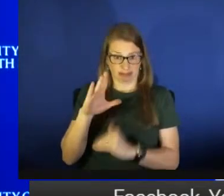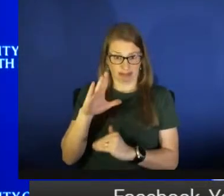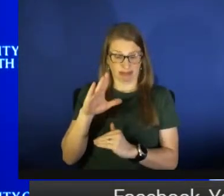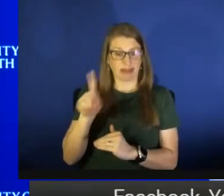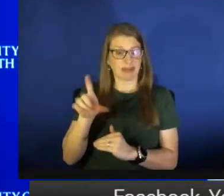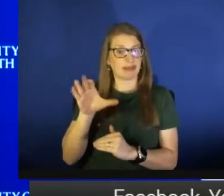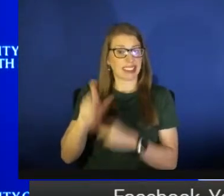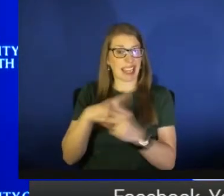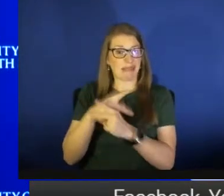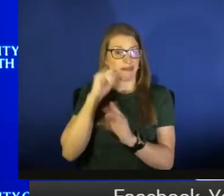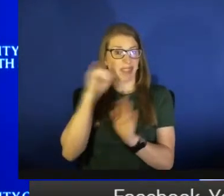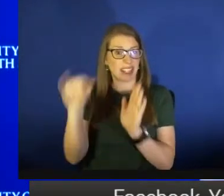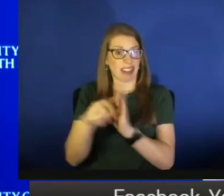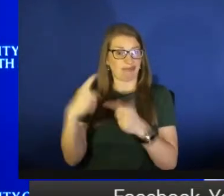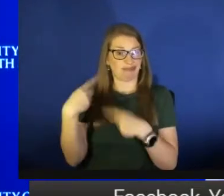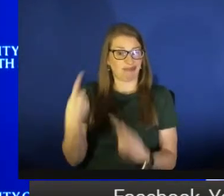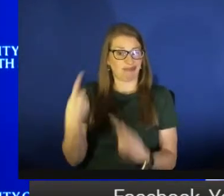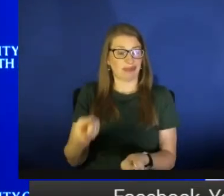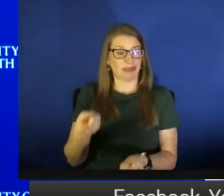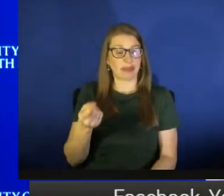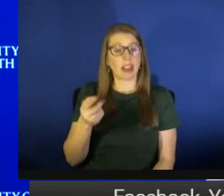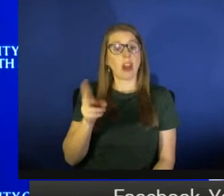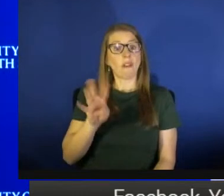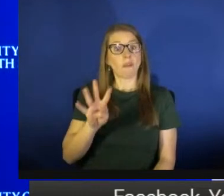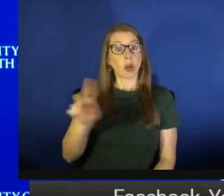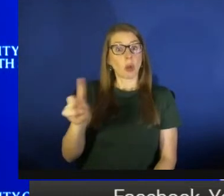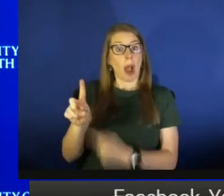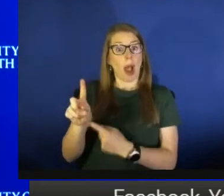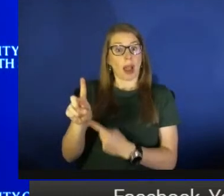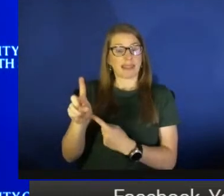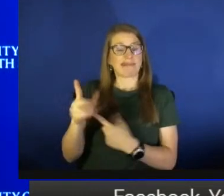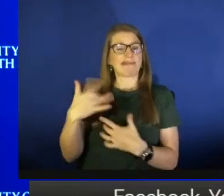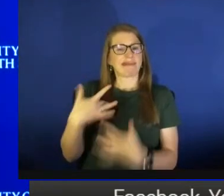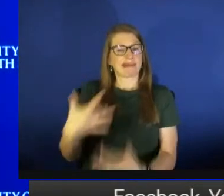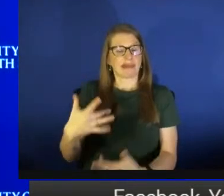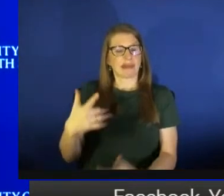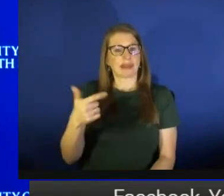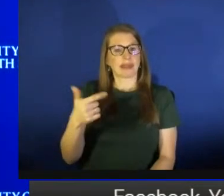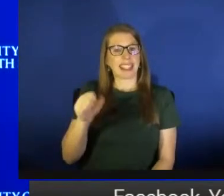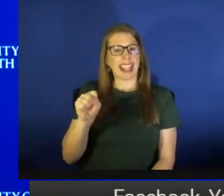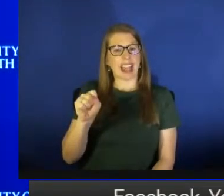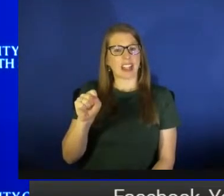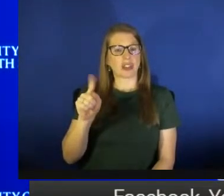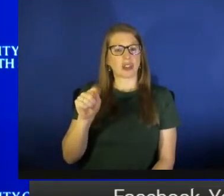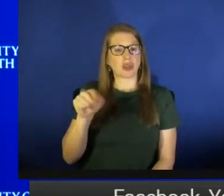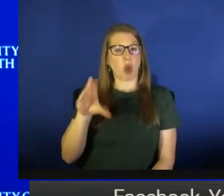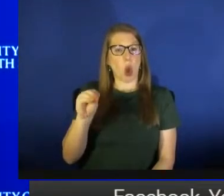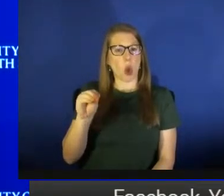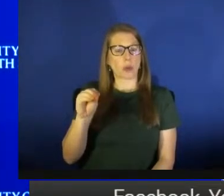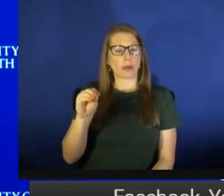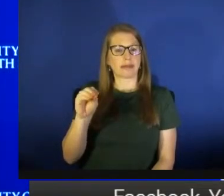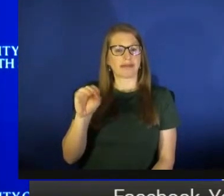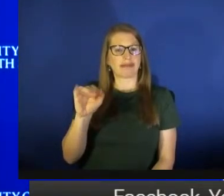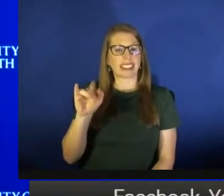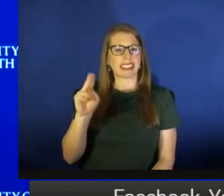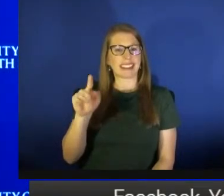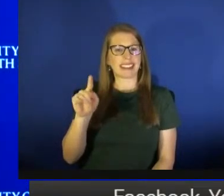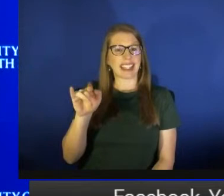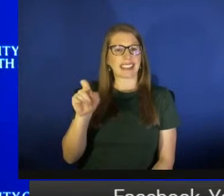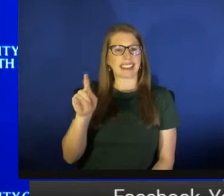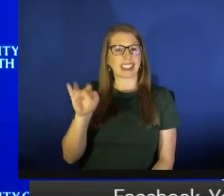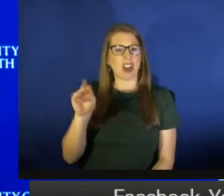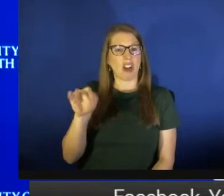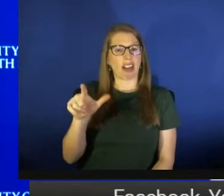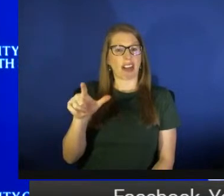identified. Adenovirus 41 typically will cause a gastrointestinal type illness, possibly followed by